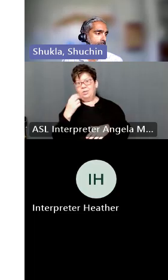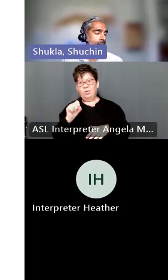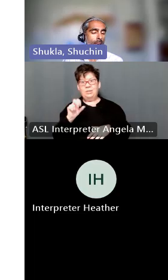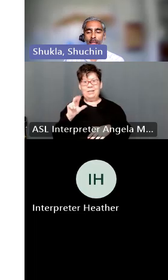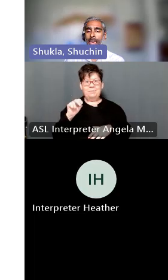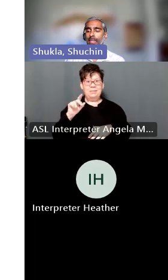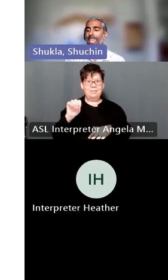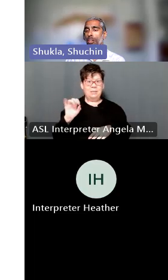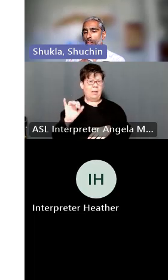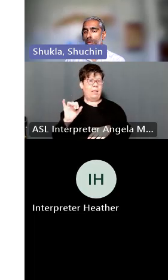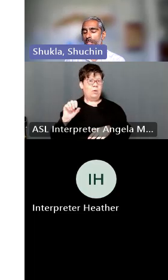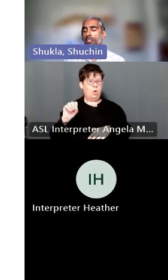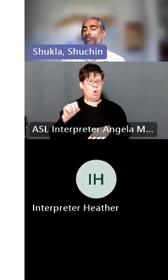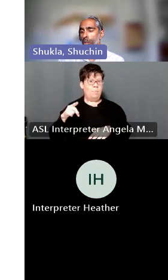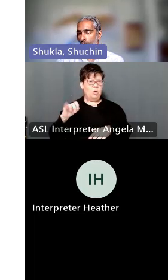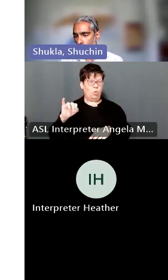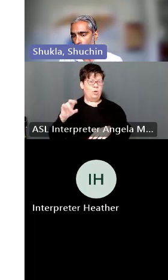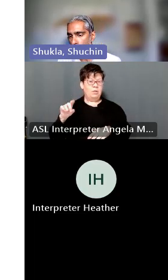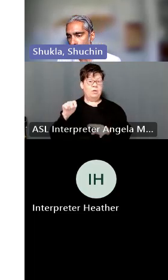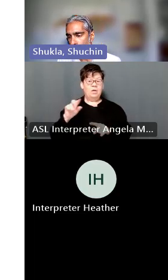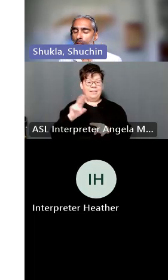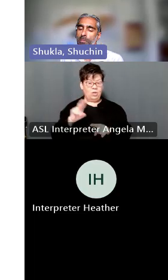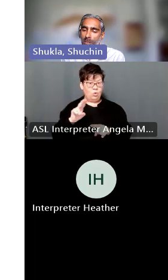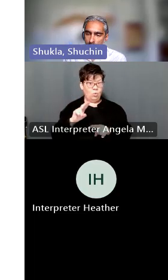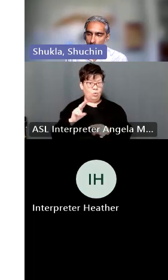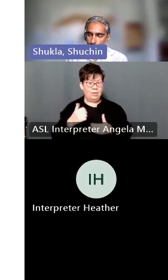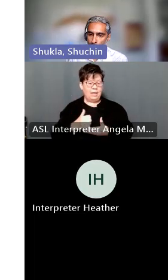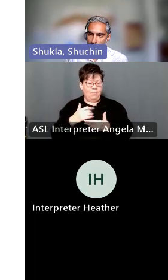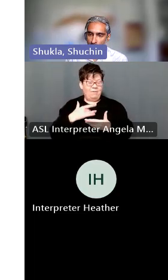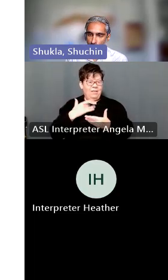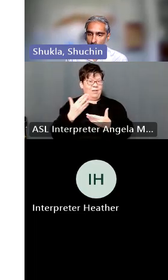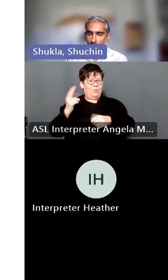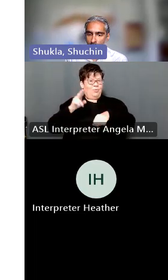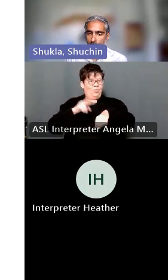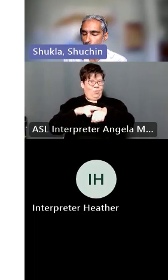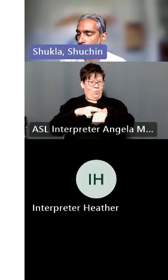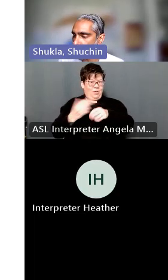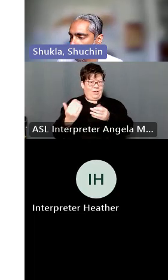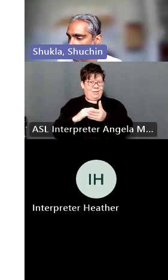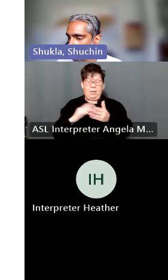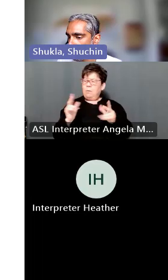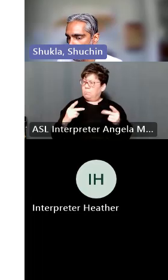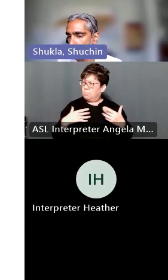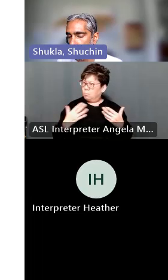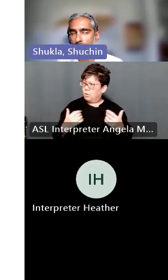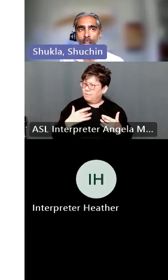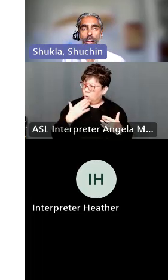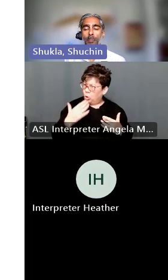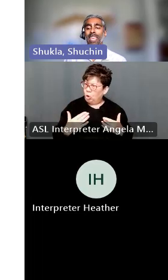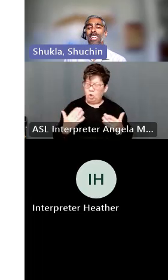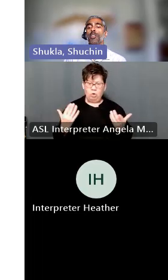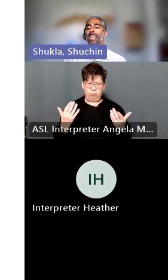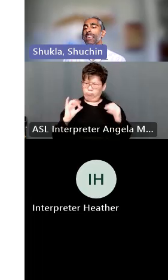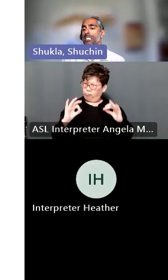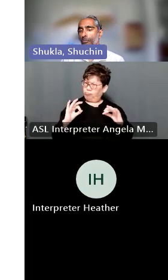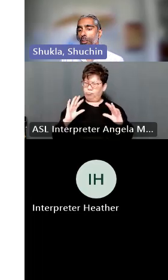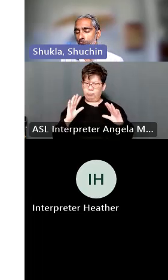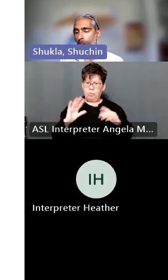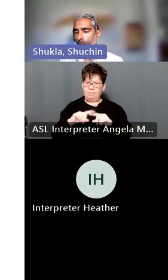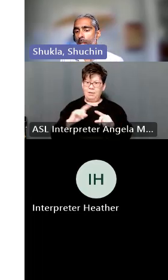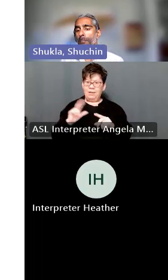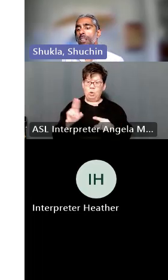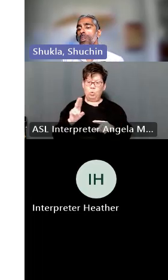as opioids that they use to feel normal. Clearly, people like to feel good. And if you can feel good, that's great. But they use